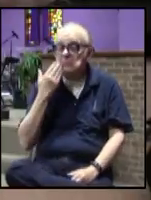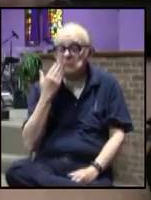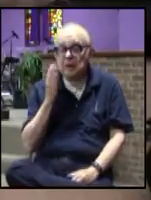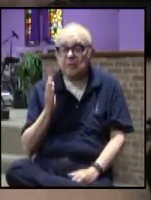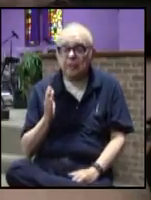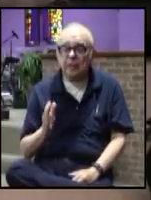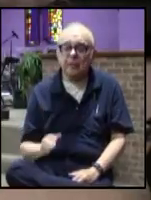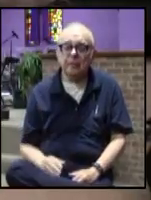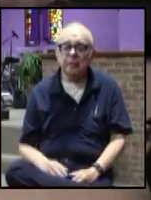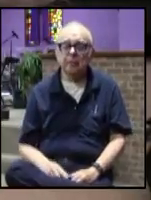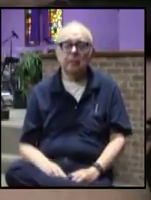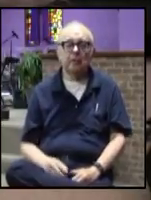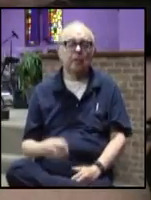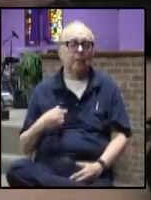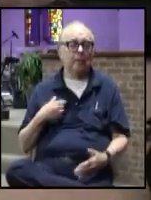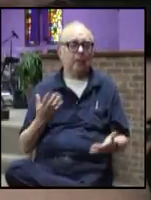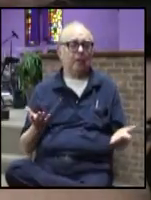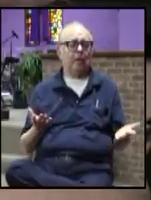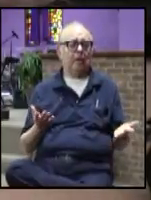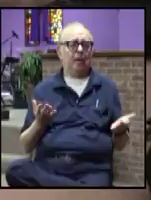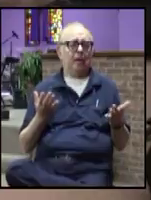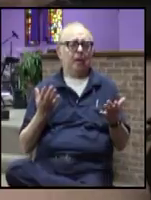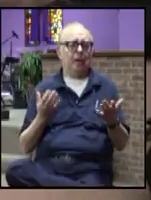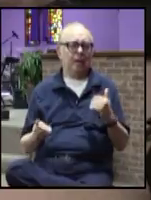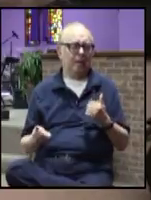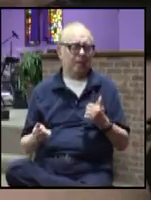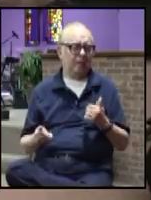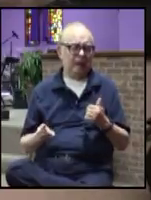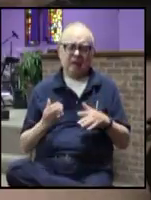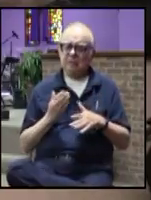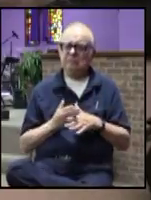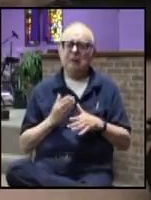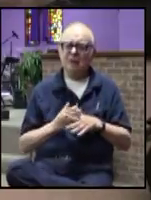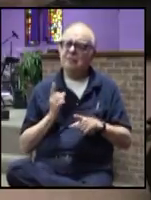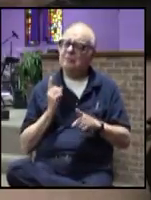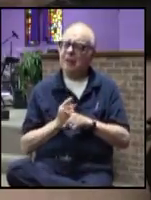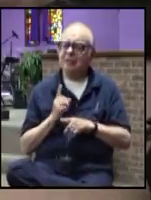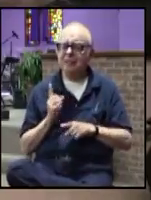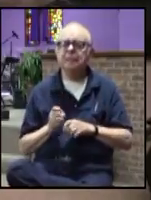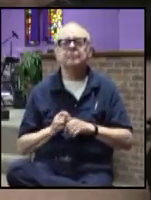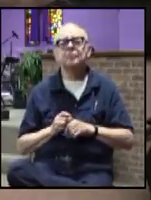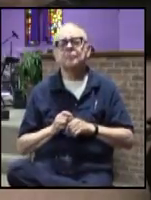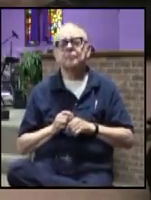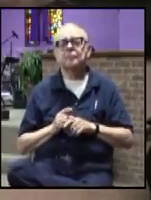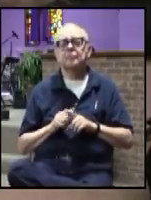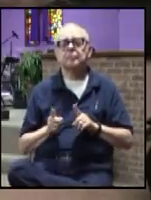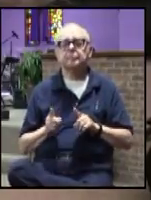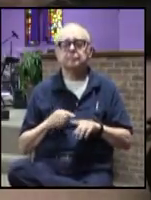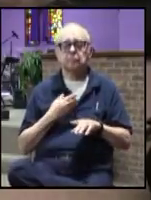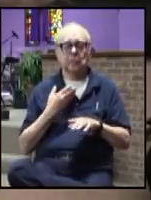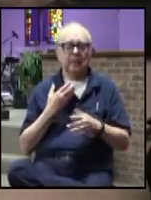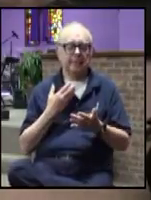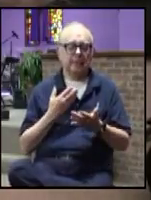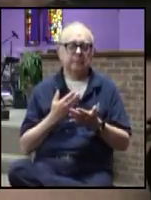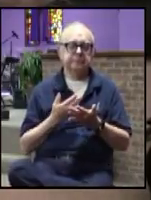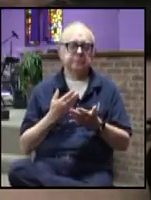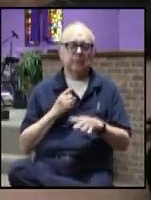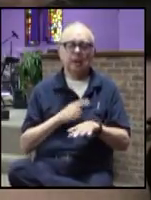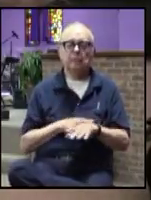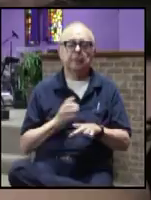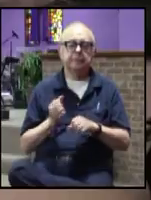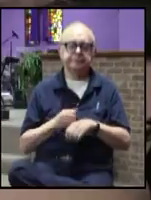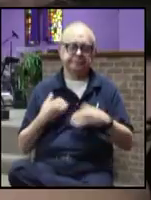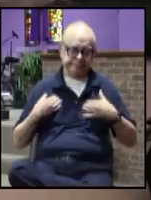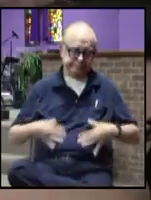I don't know. What an interruption, right? By the time I get